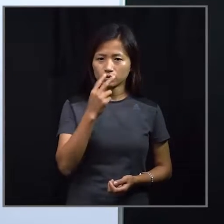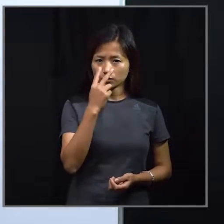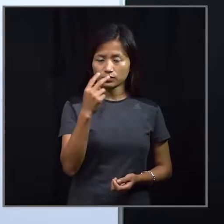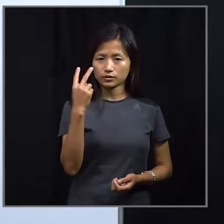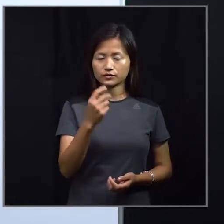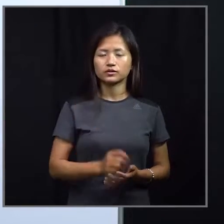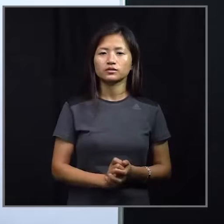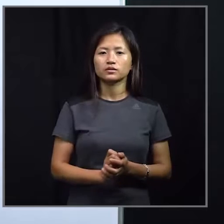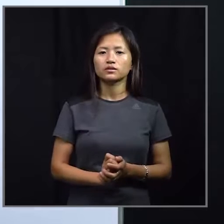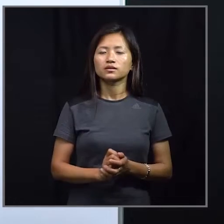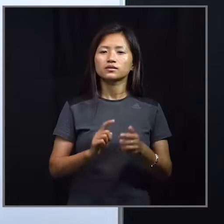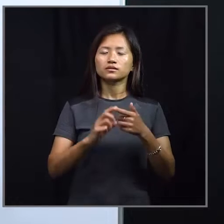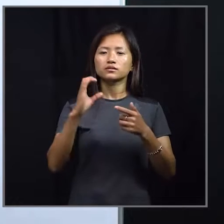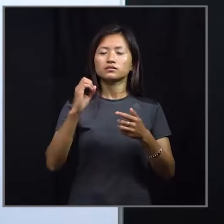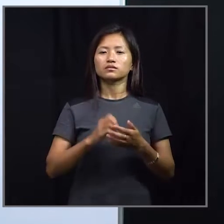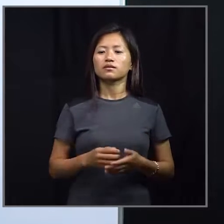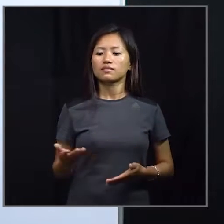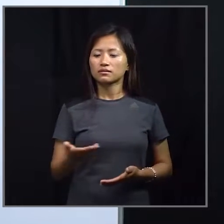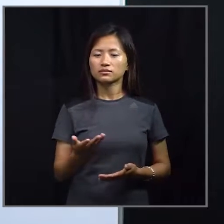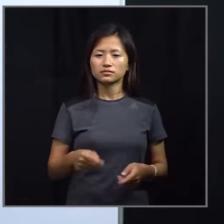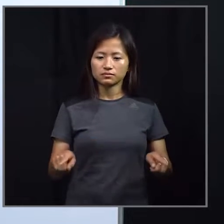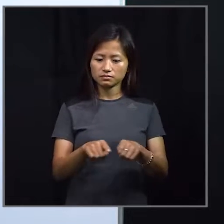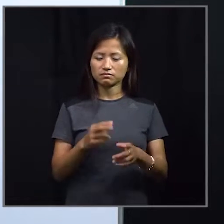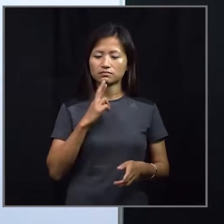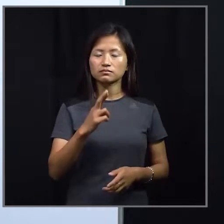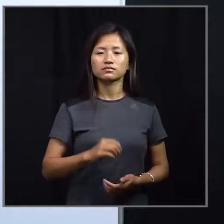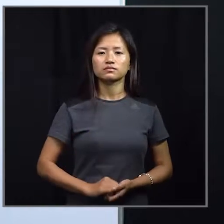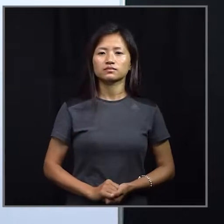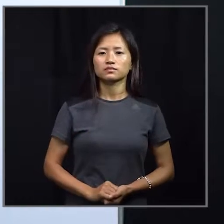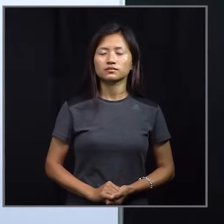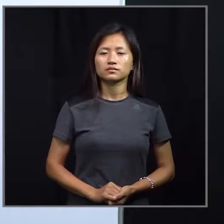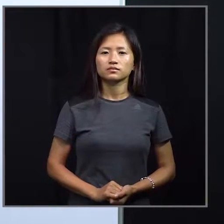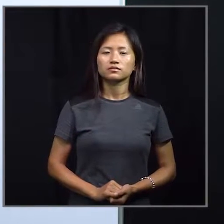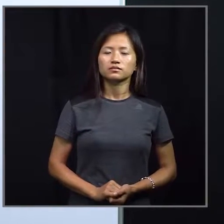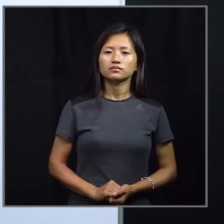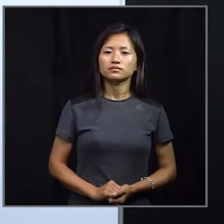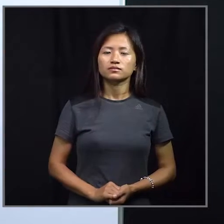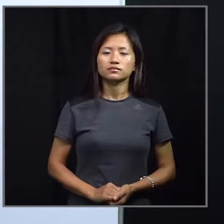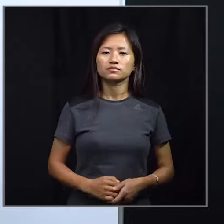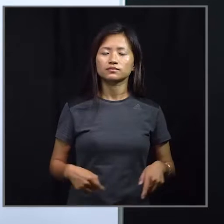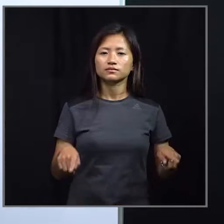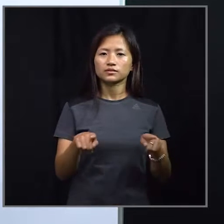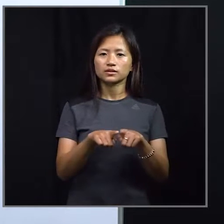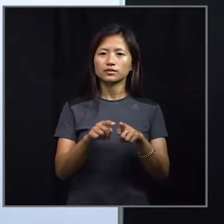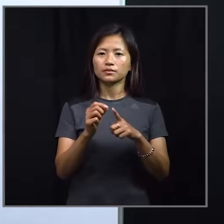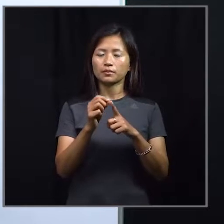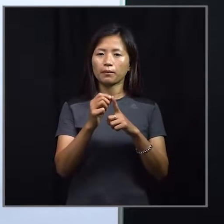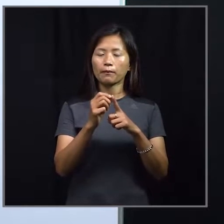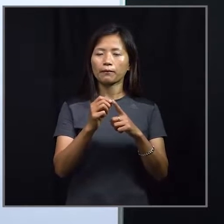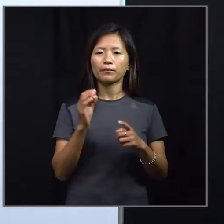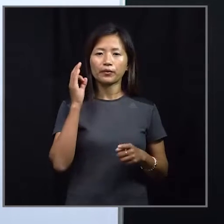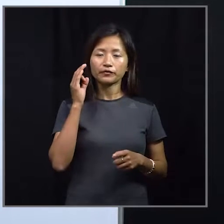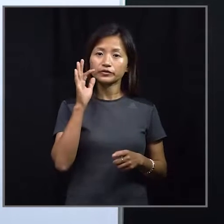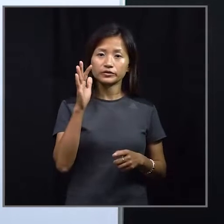economic situation as they are. So you have to mention this when you write as they are. And Professor Rubins